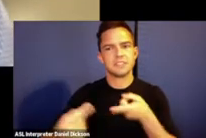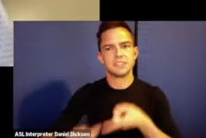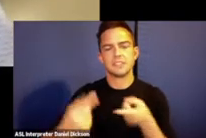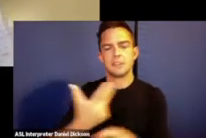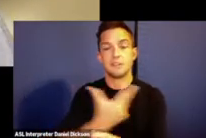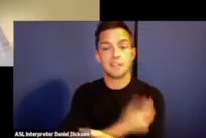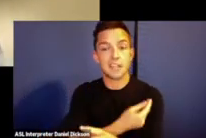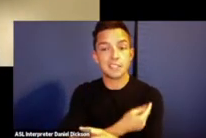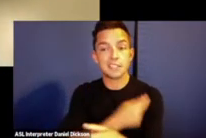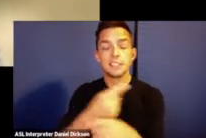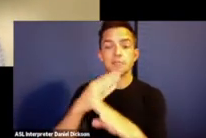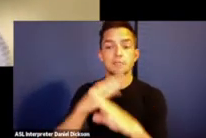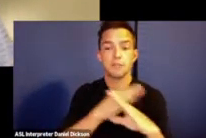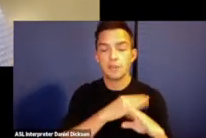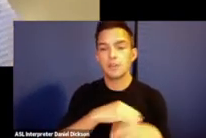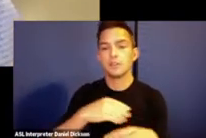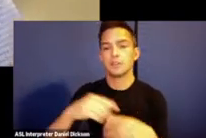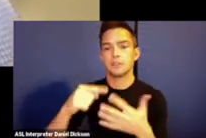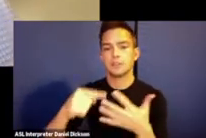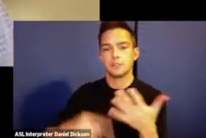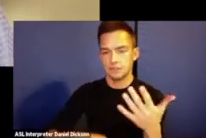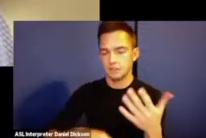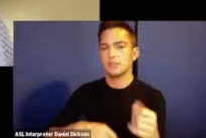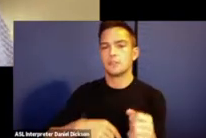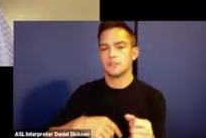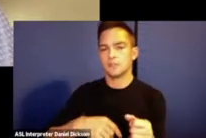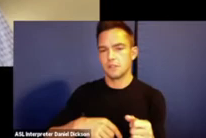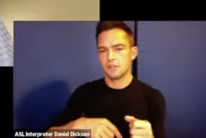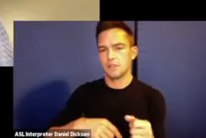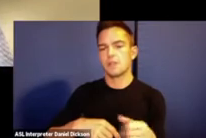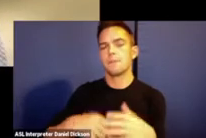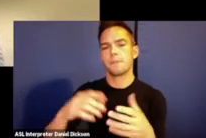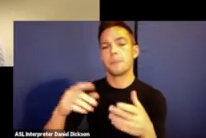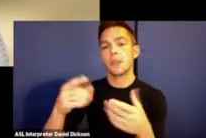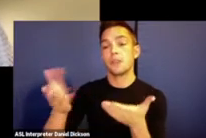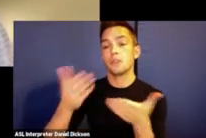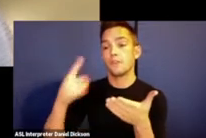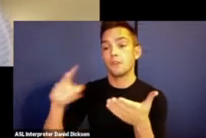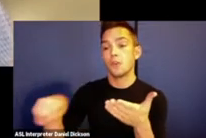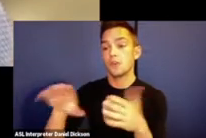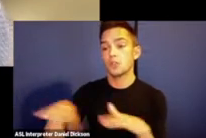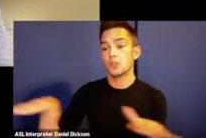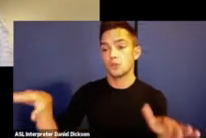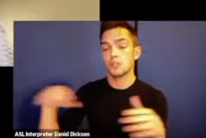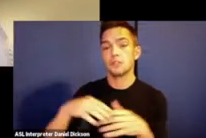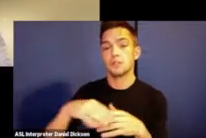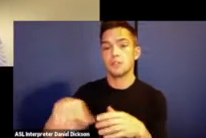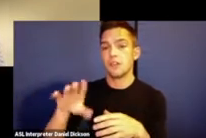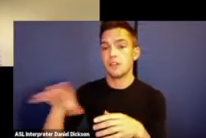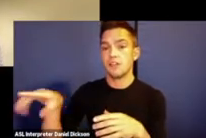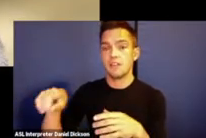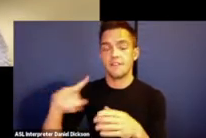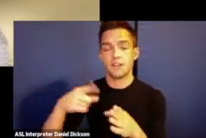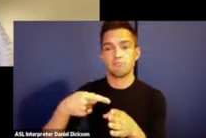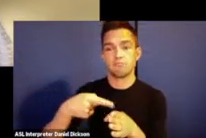the primary healthcare services. It was often perceived that the services for those children were highly specialized services